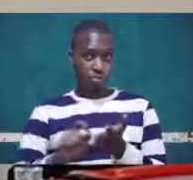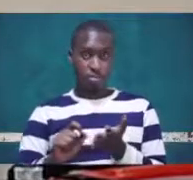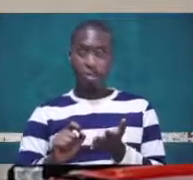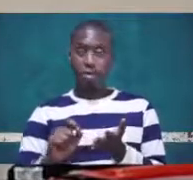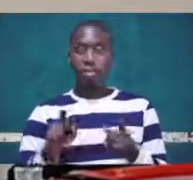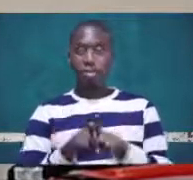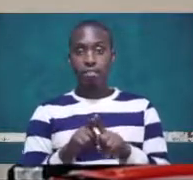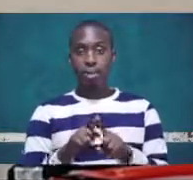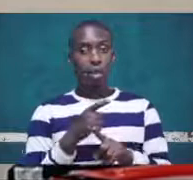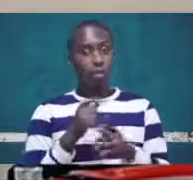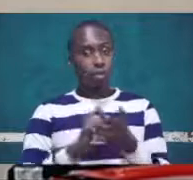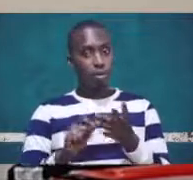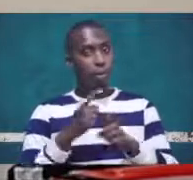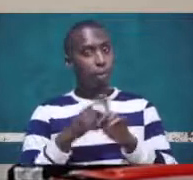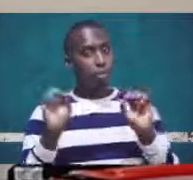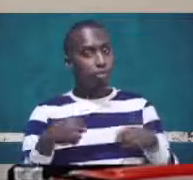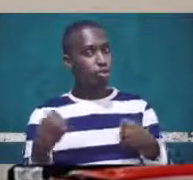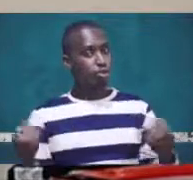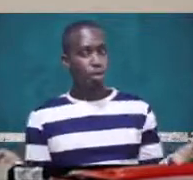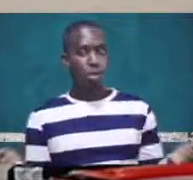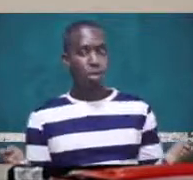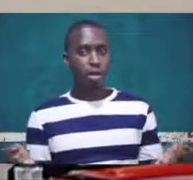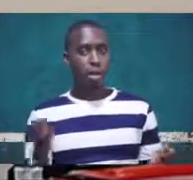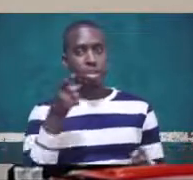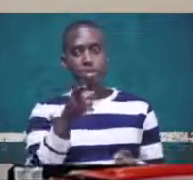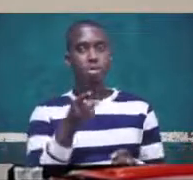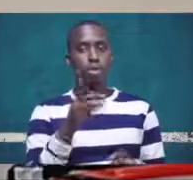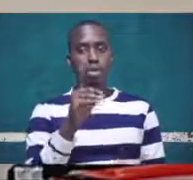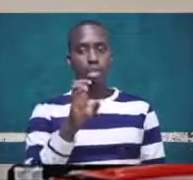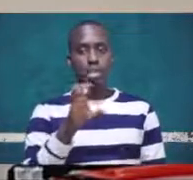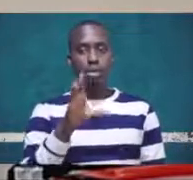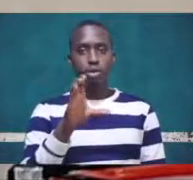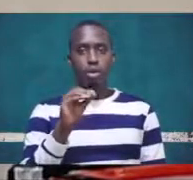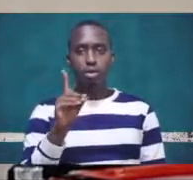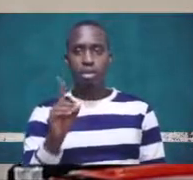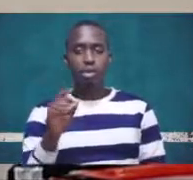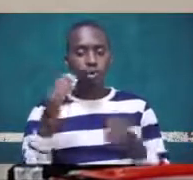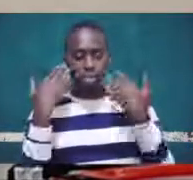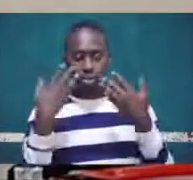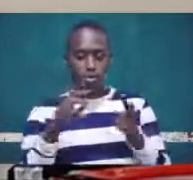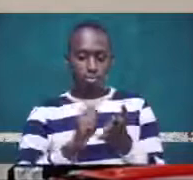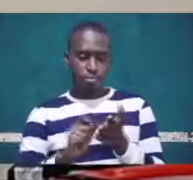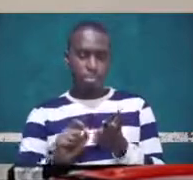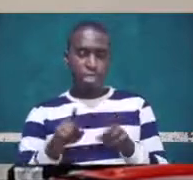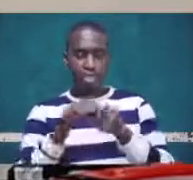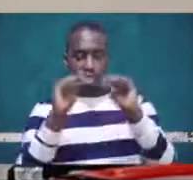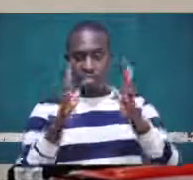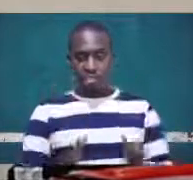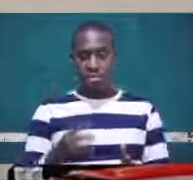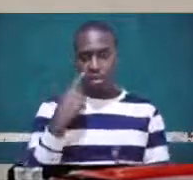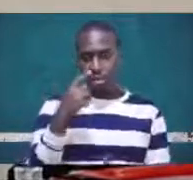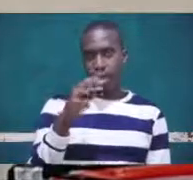they use to write, but you cannot decode that message unless you know how to. So these teachers would actually be looked at